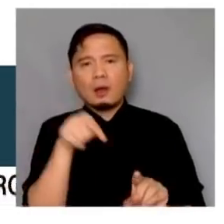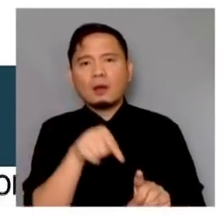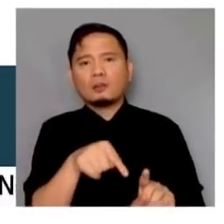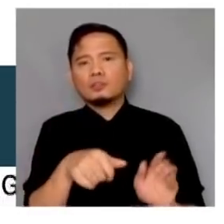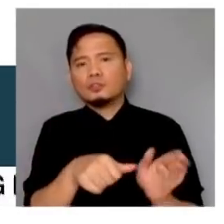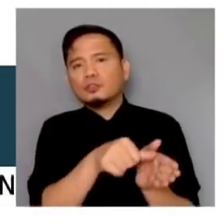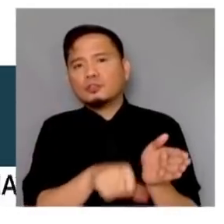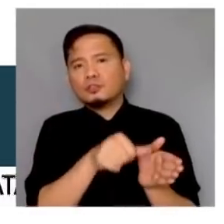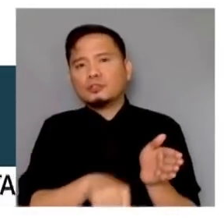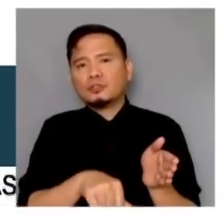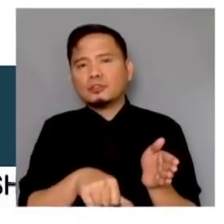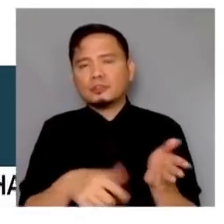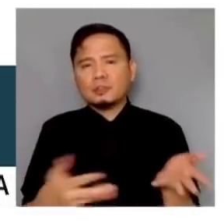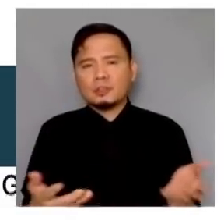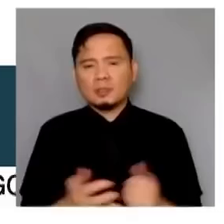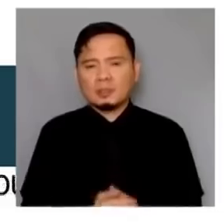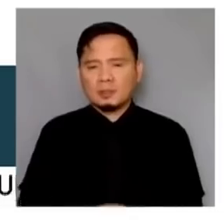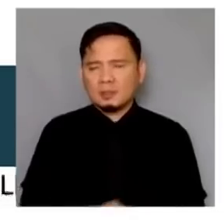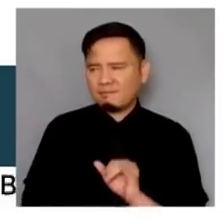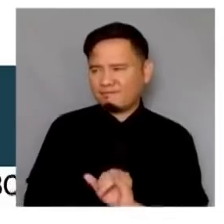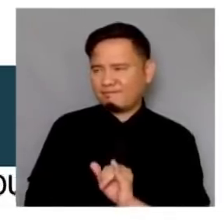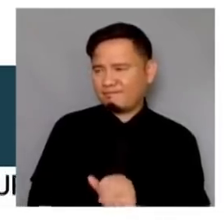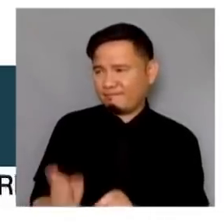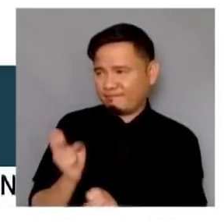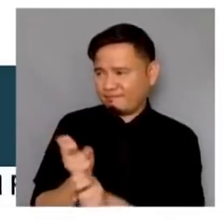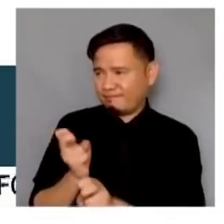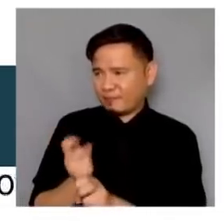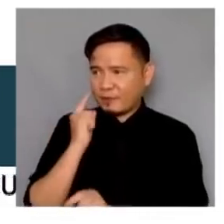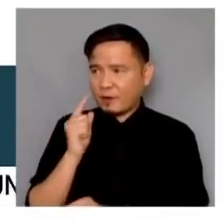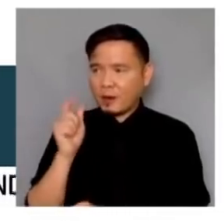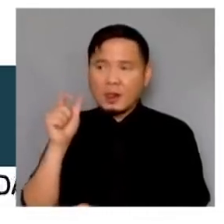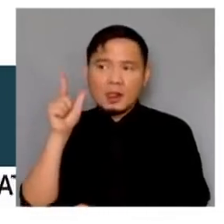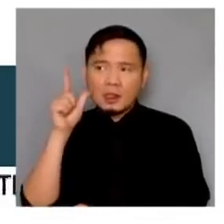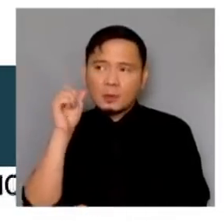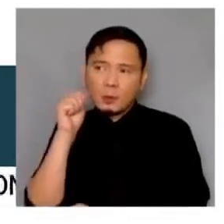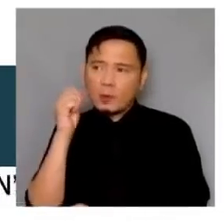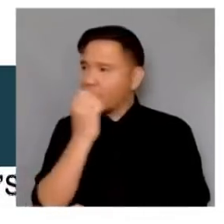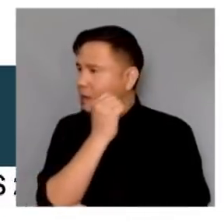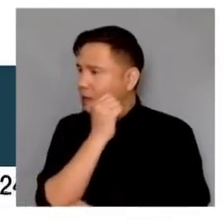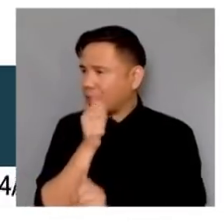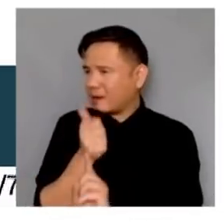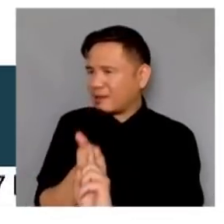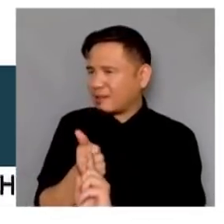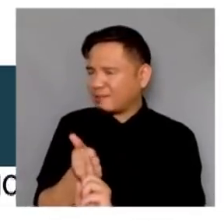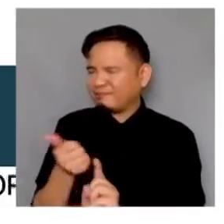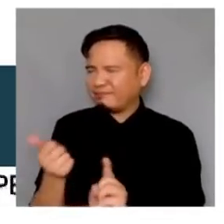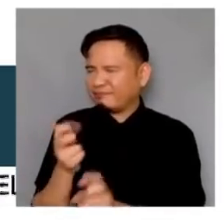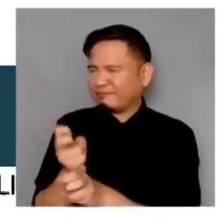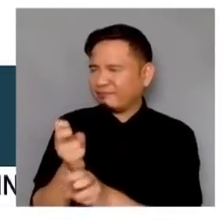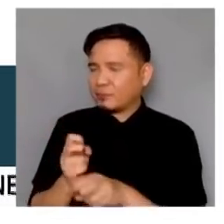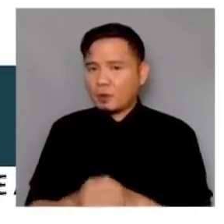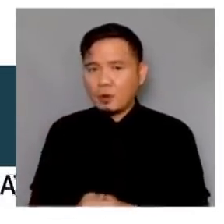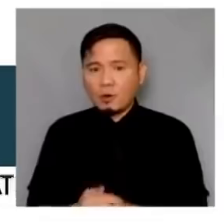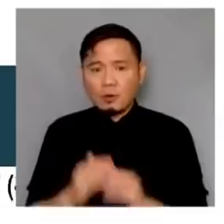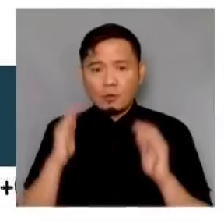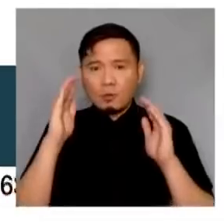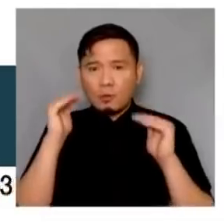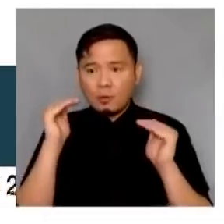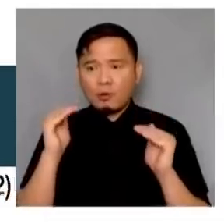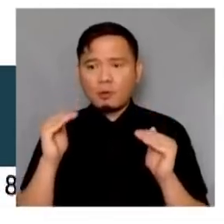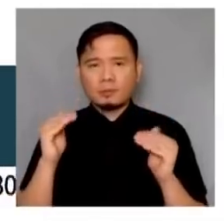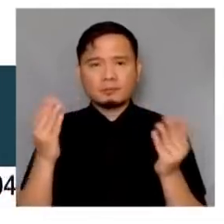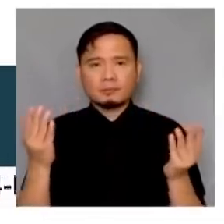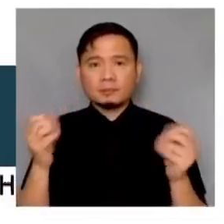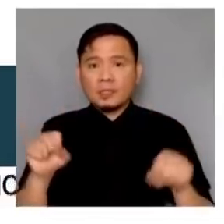It's difficult for Vice Presidential candidate Lito Atienza. I hope he takes advantage of technology na